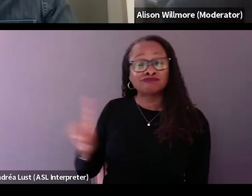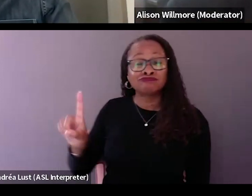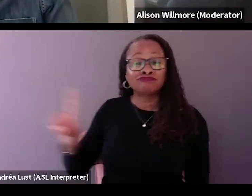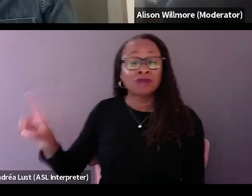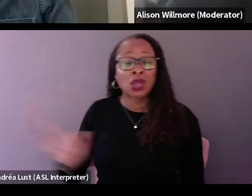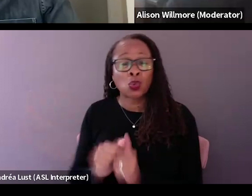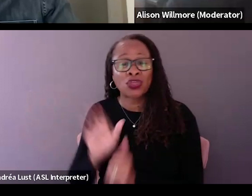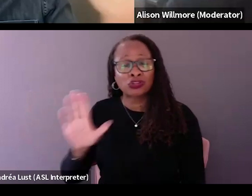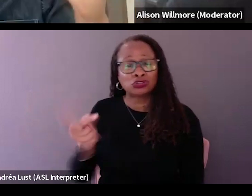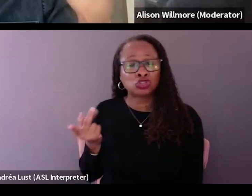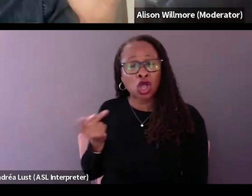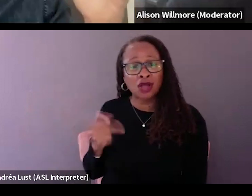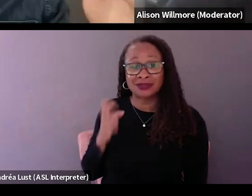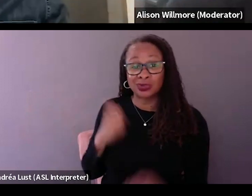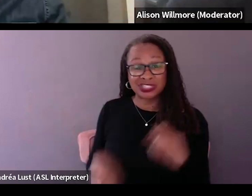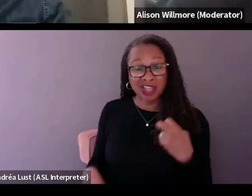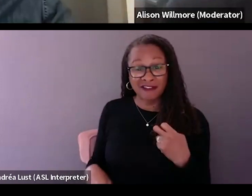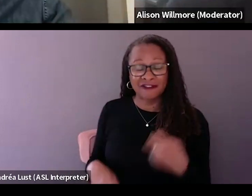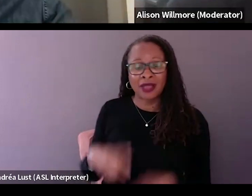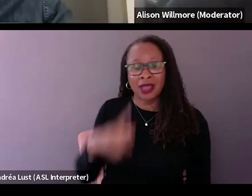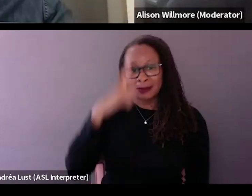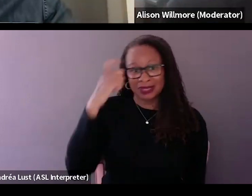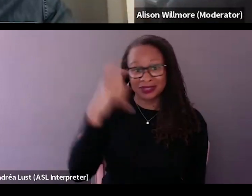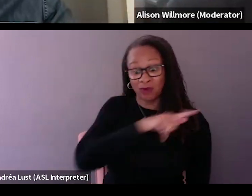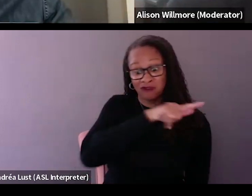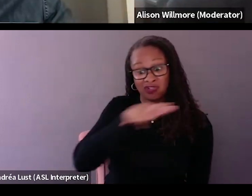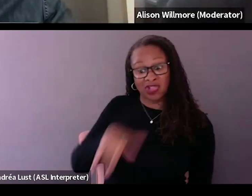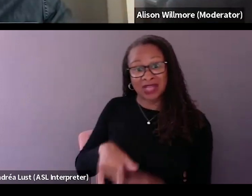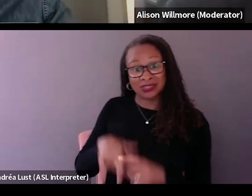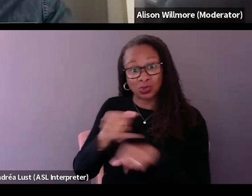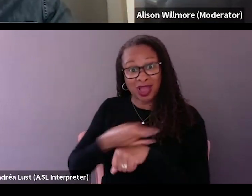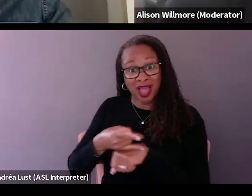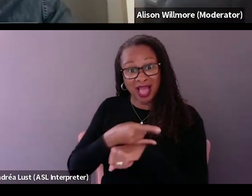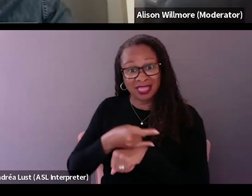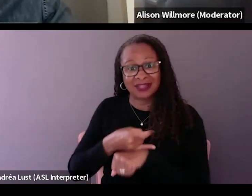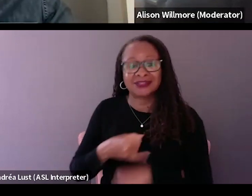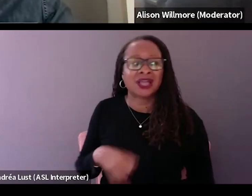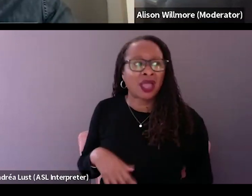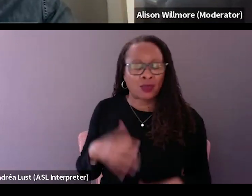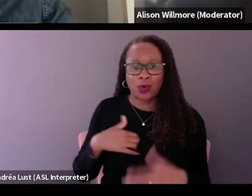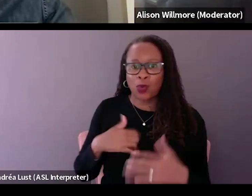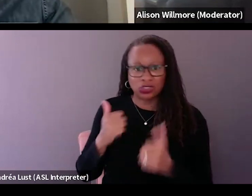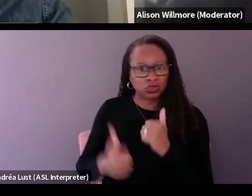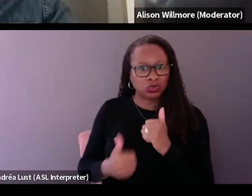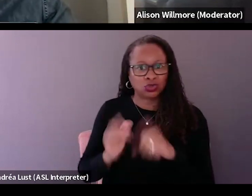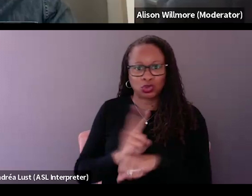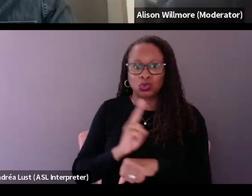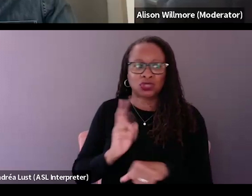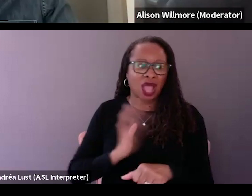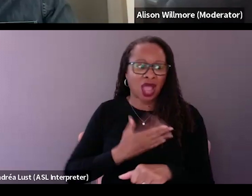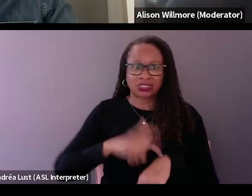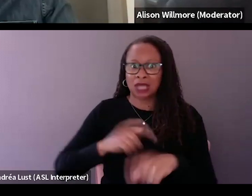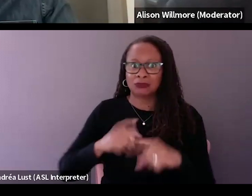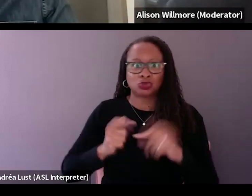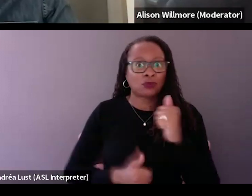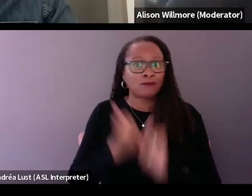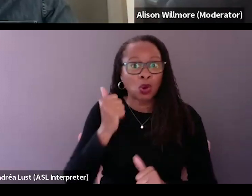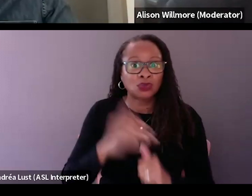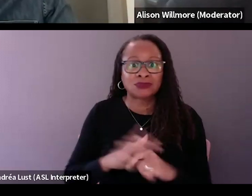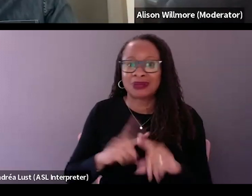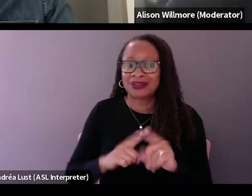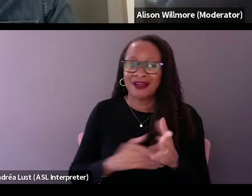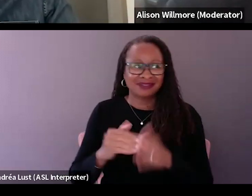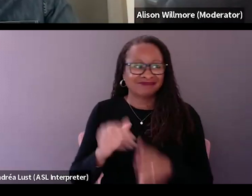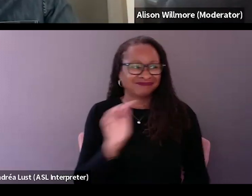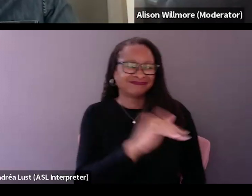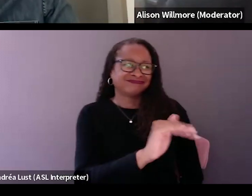island. So we didn't have we wanted to maximize our time there, but I would say like, I think we should call it a day. I'm just feeling like, and she might call in the evening and say, I'm